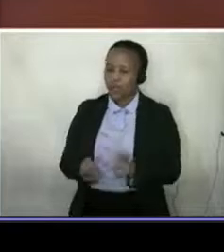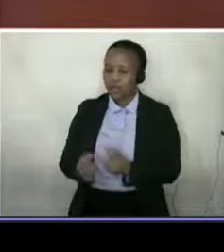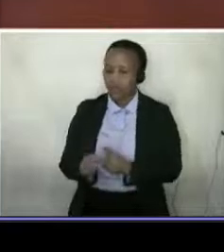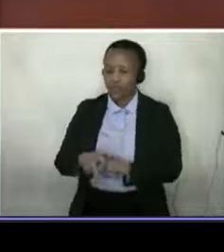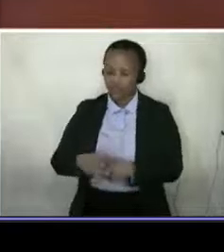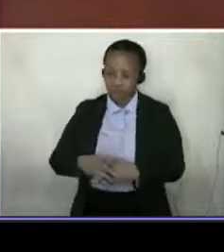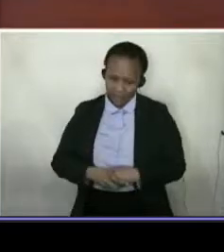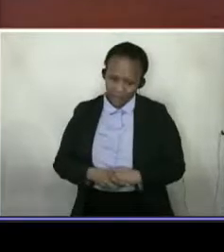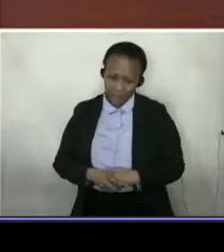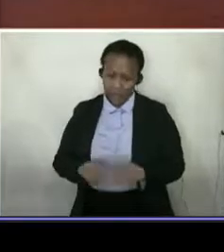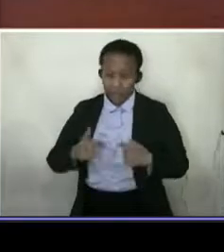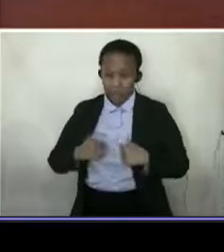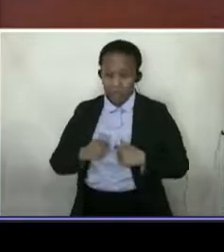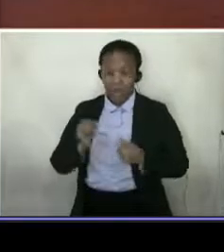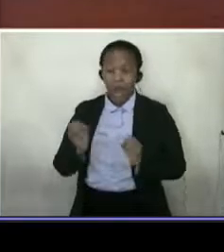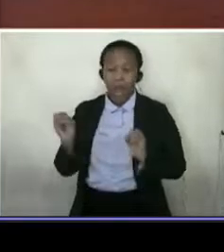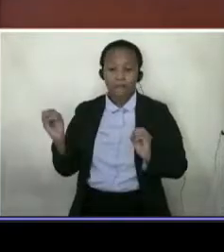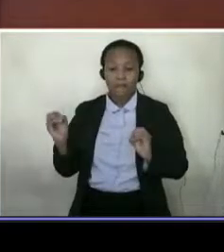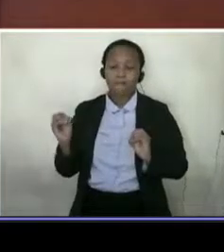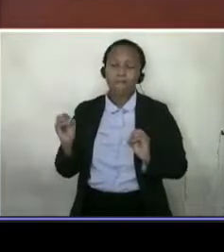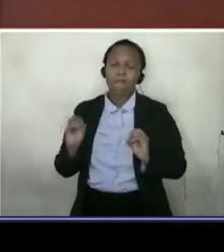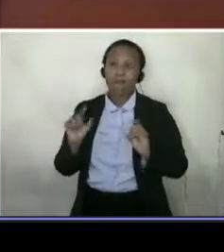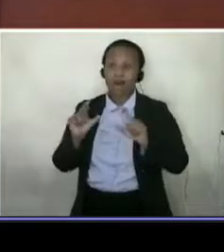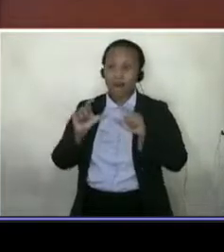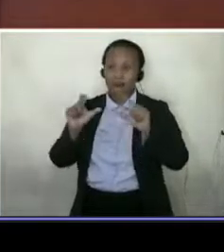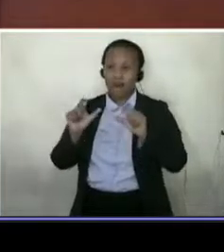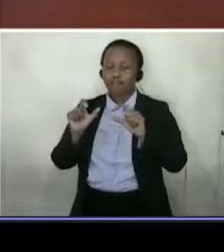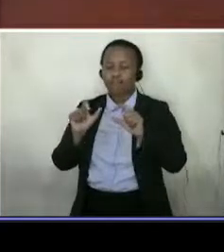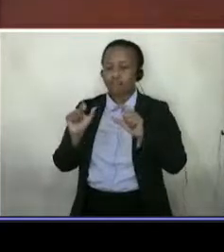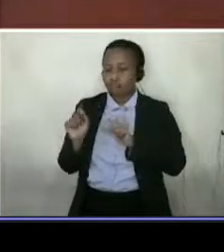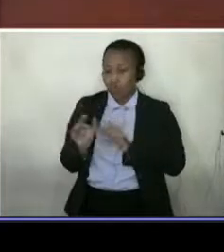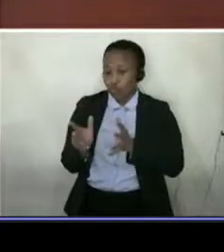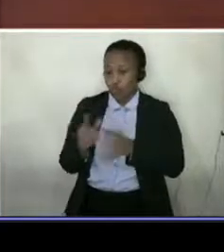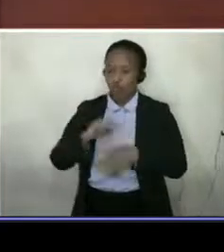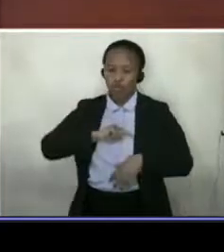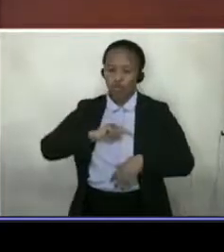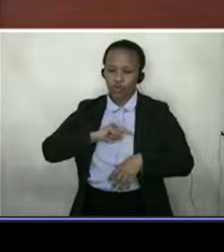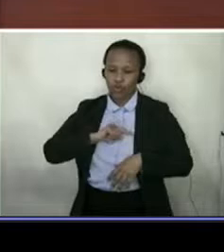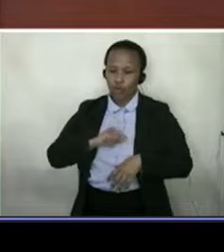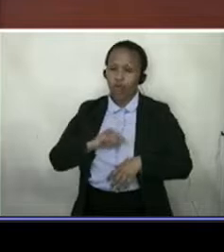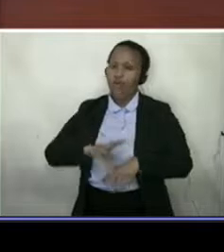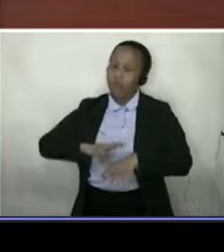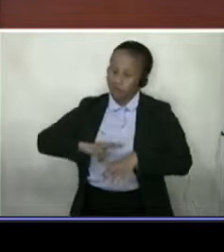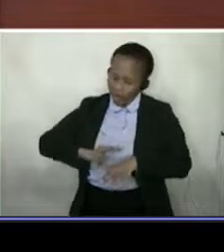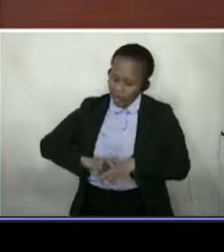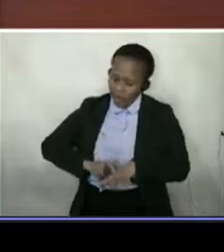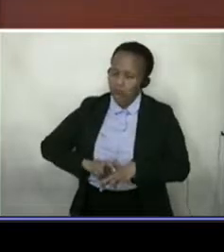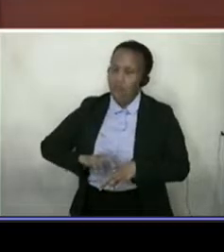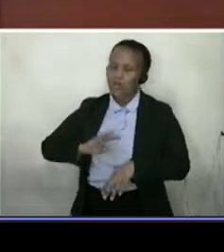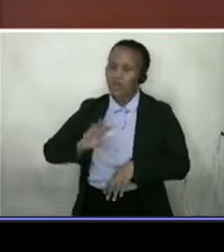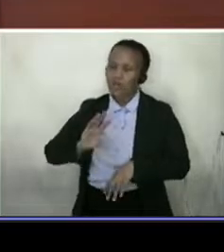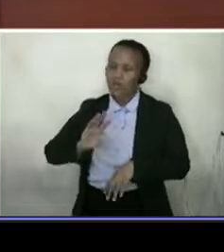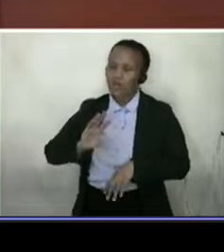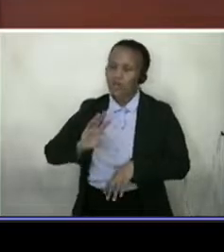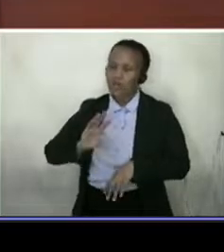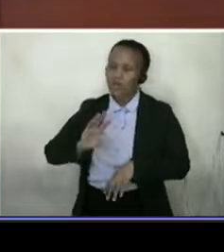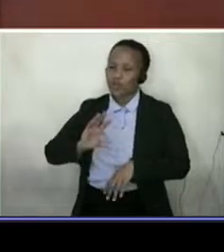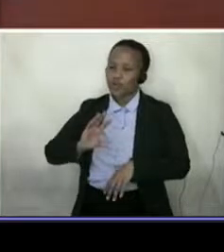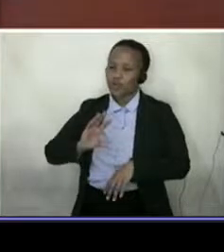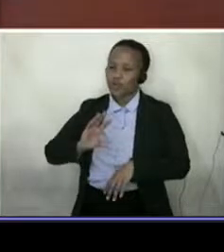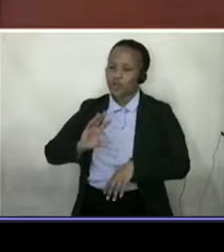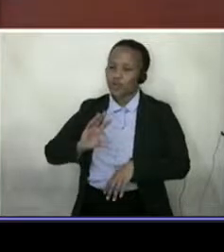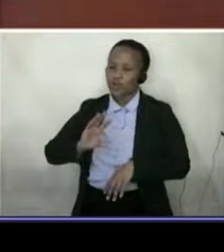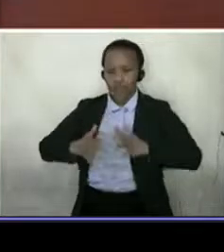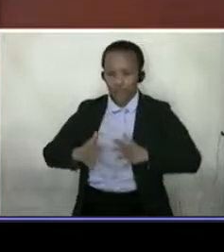rehashing the above because we must remind our accounting officers of their responsibilities and applaud those that bring